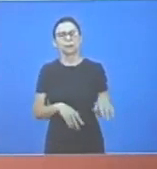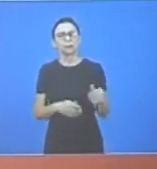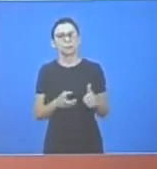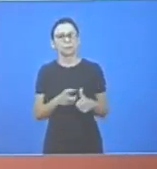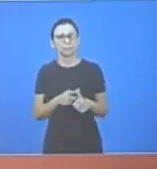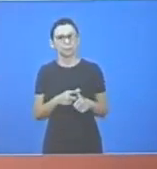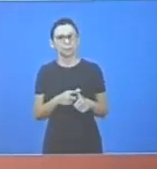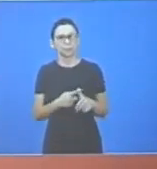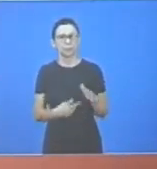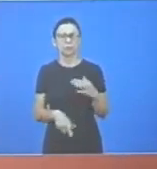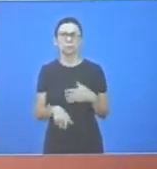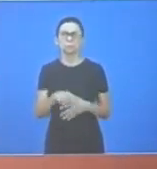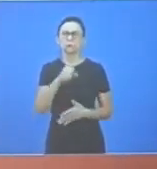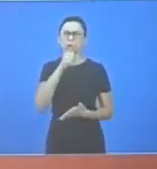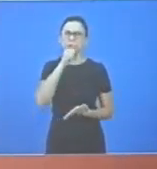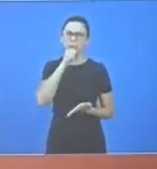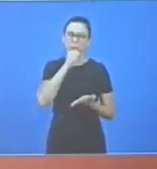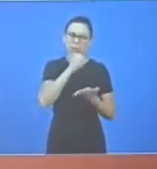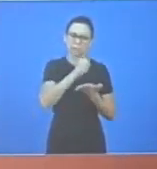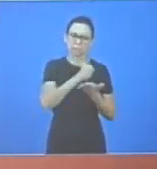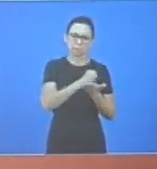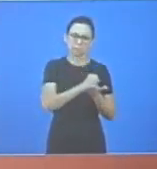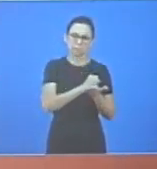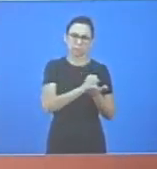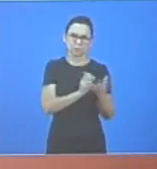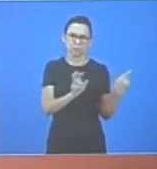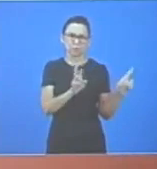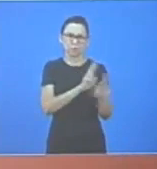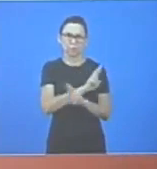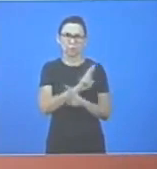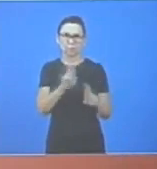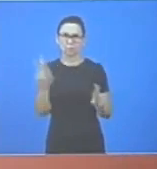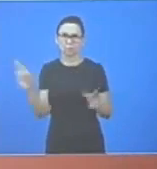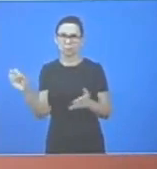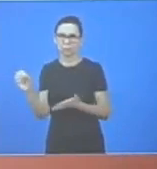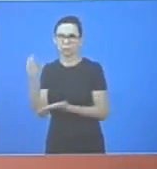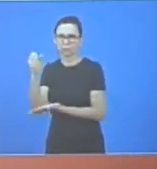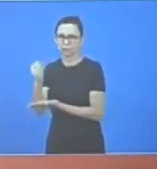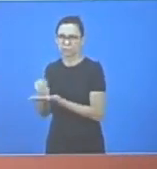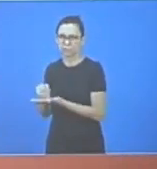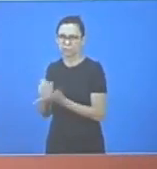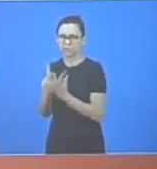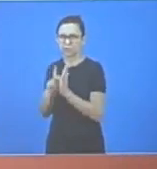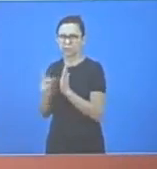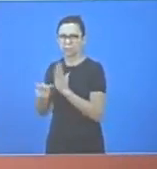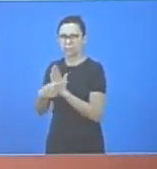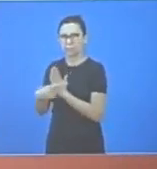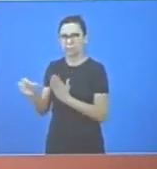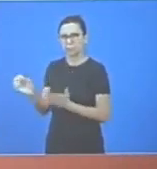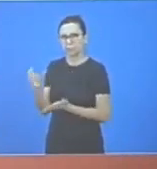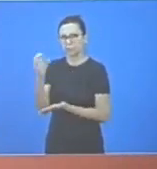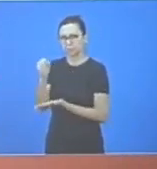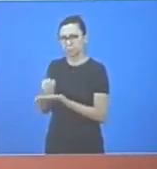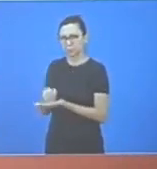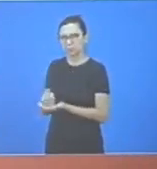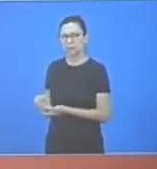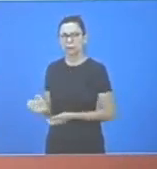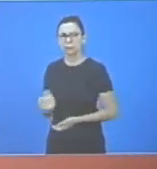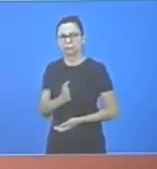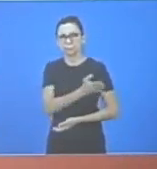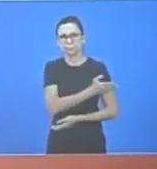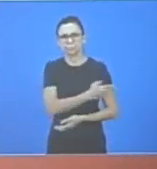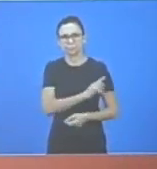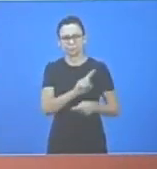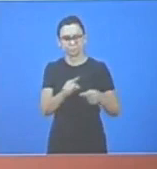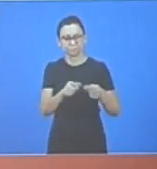Whatever you're looking for, when you're reading, this is in the New Testament or this is in the Old Testament. So